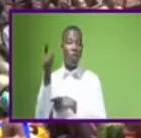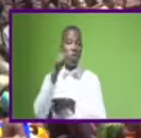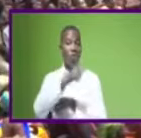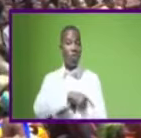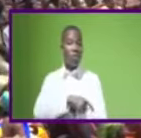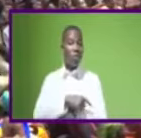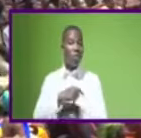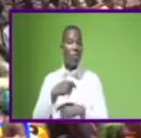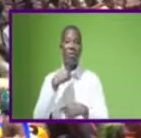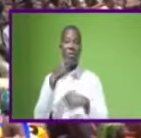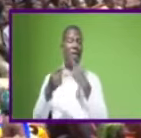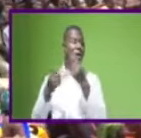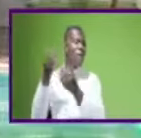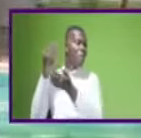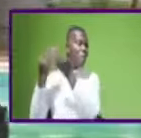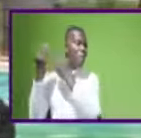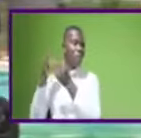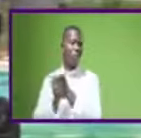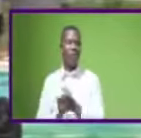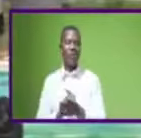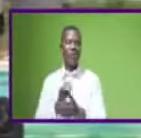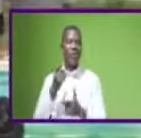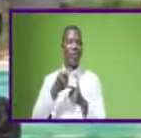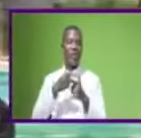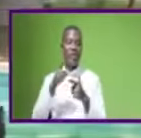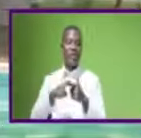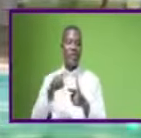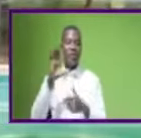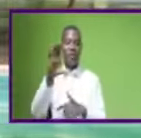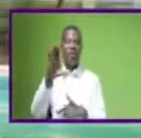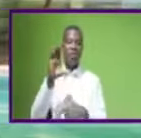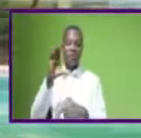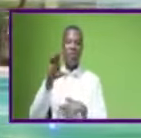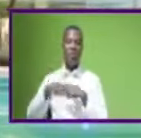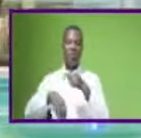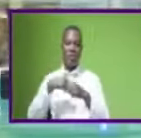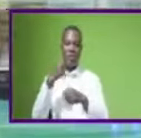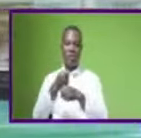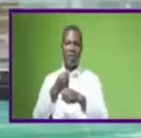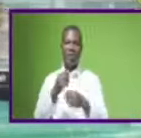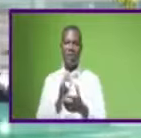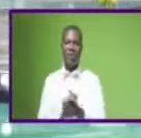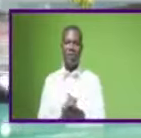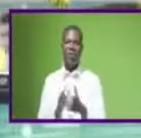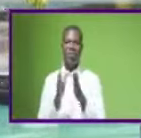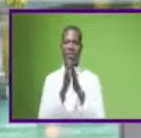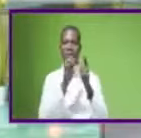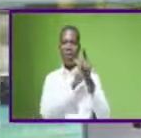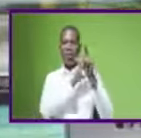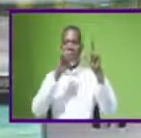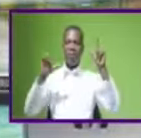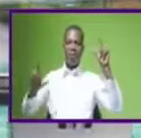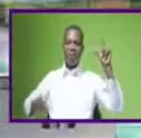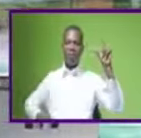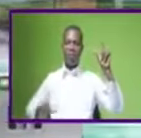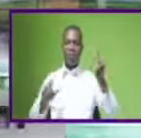No. I have said it earlier. The next 500 years. And this shall happen within the next 500 years. Praise the Lord.